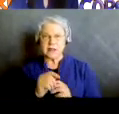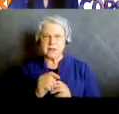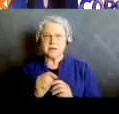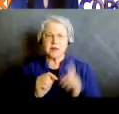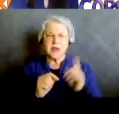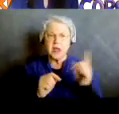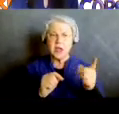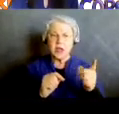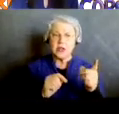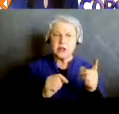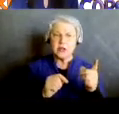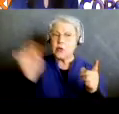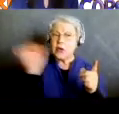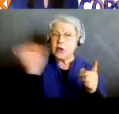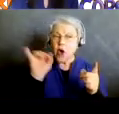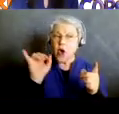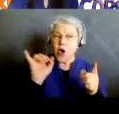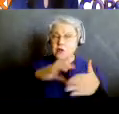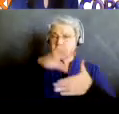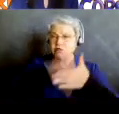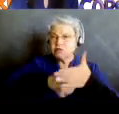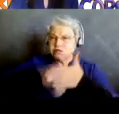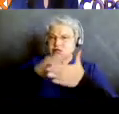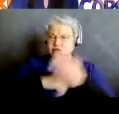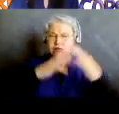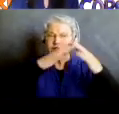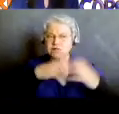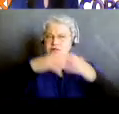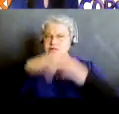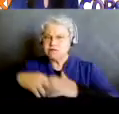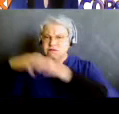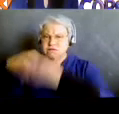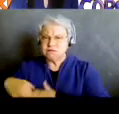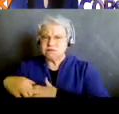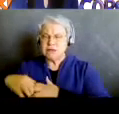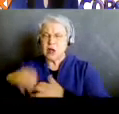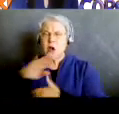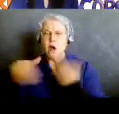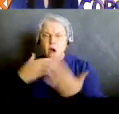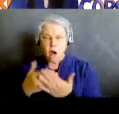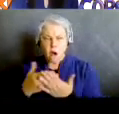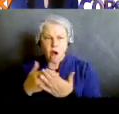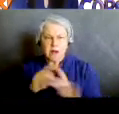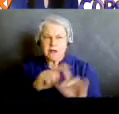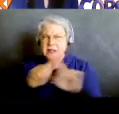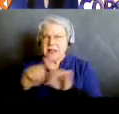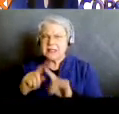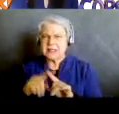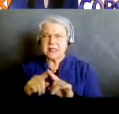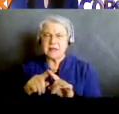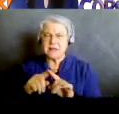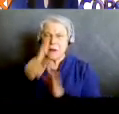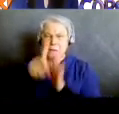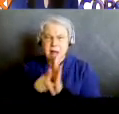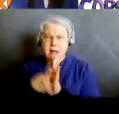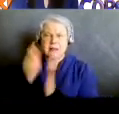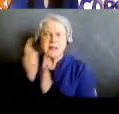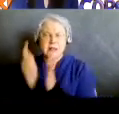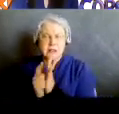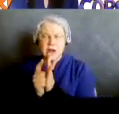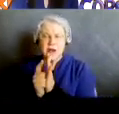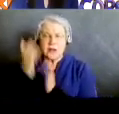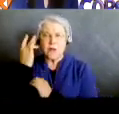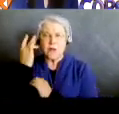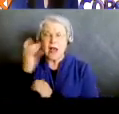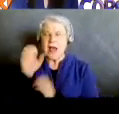It is also about dismantling criminalization altogether, which ends up ensnaring all kinds of people made vulnerable by state violence and